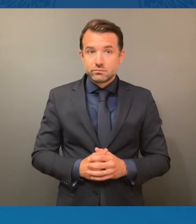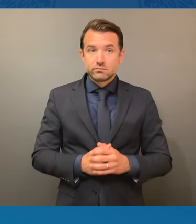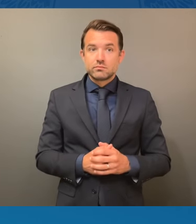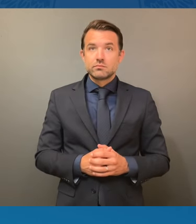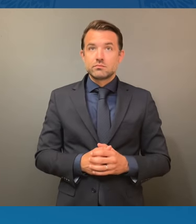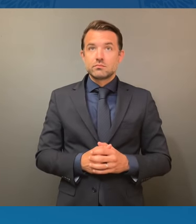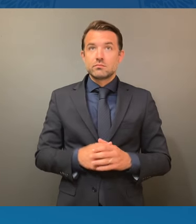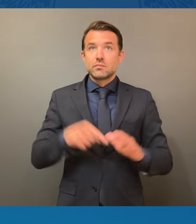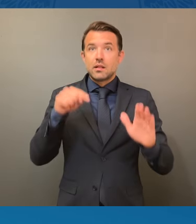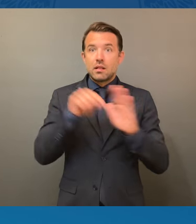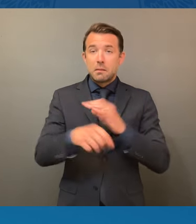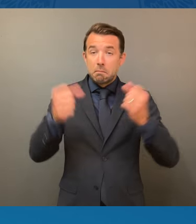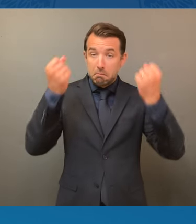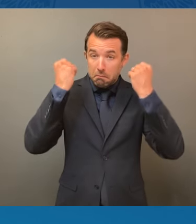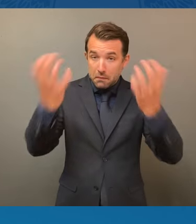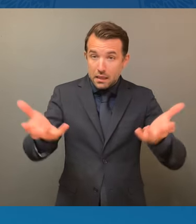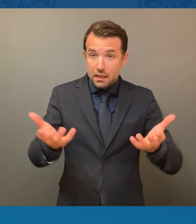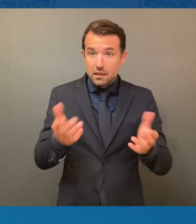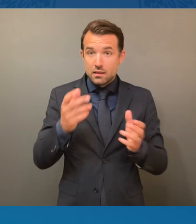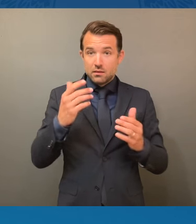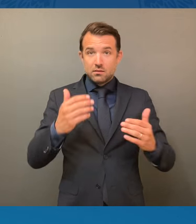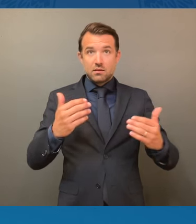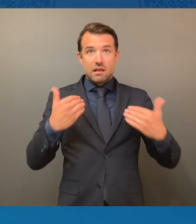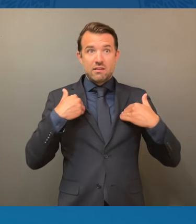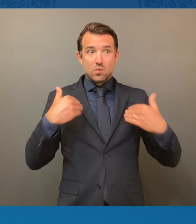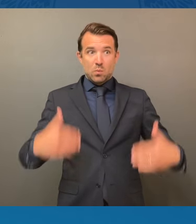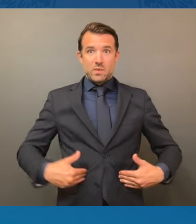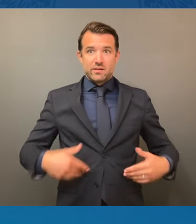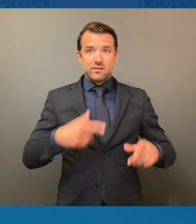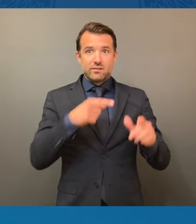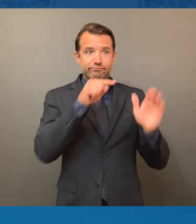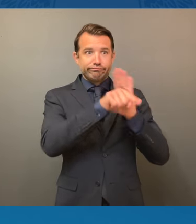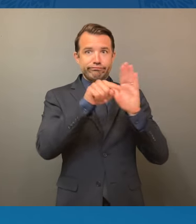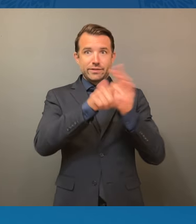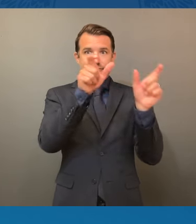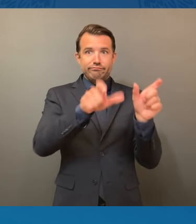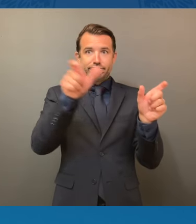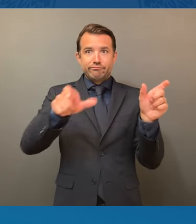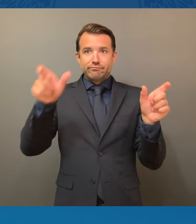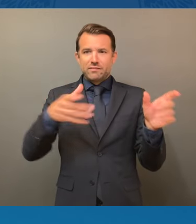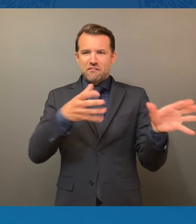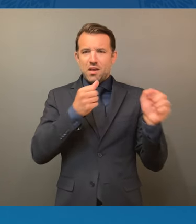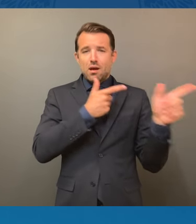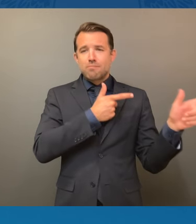of human beings quickly.